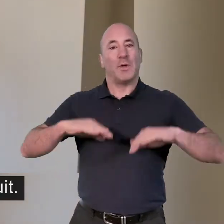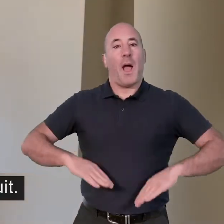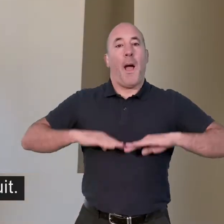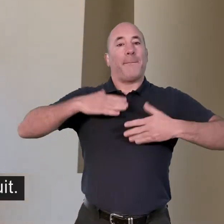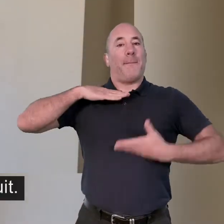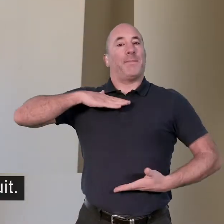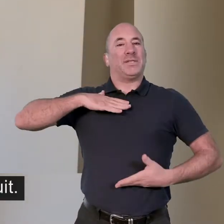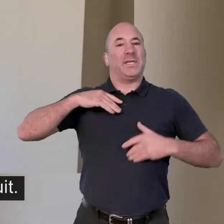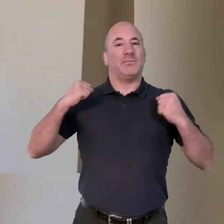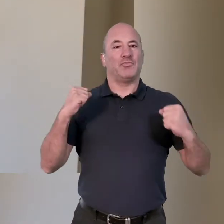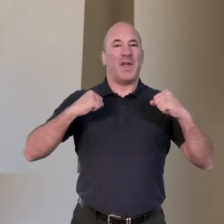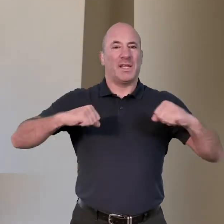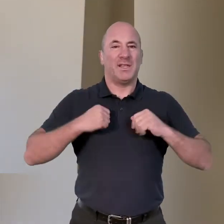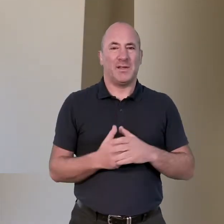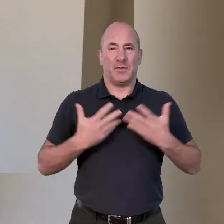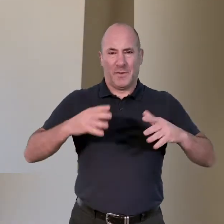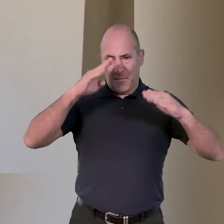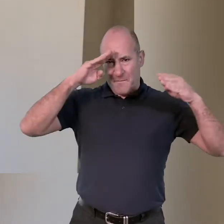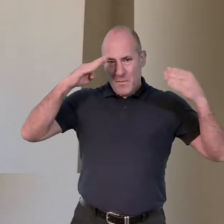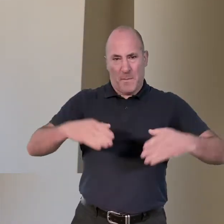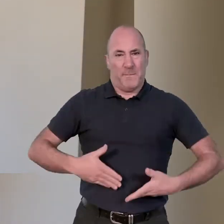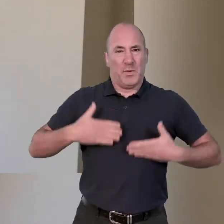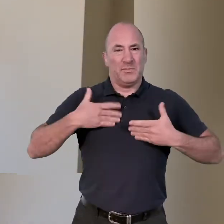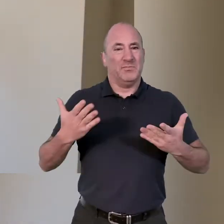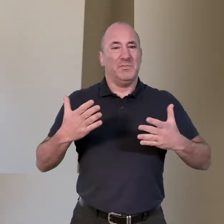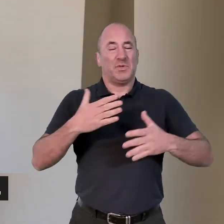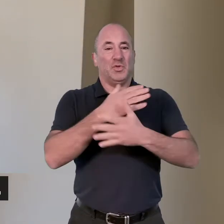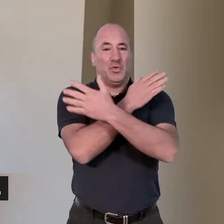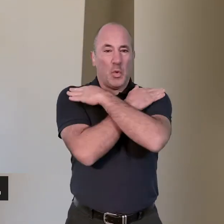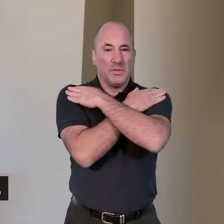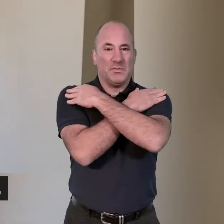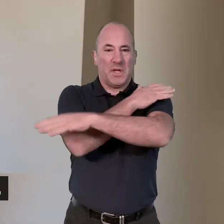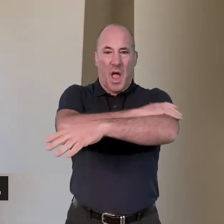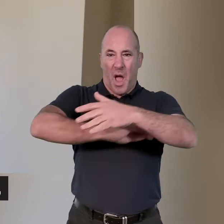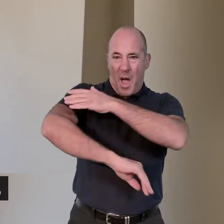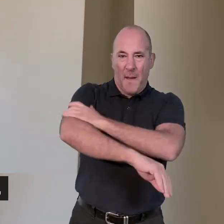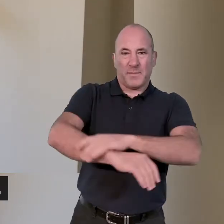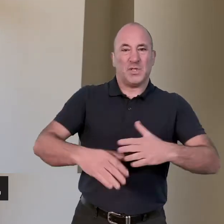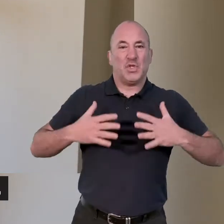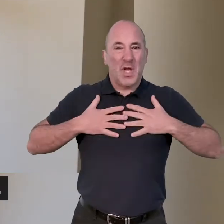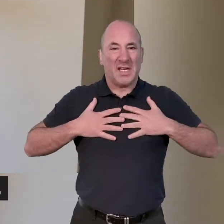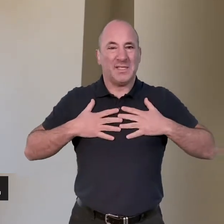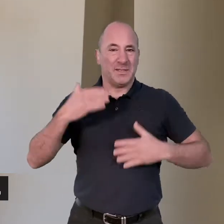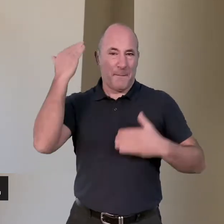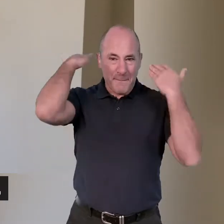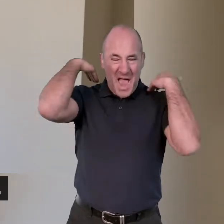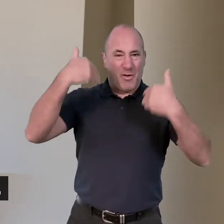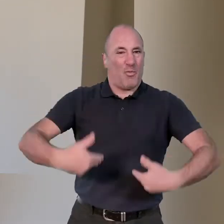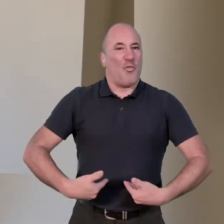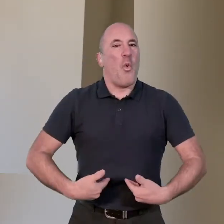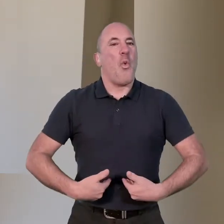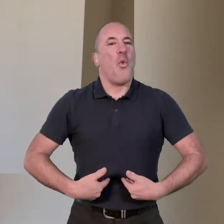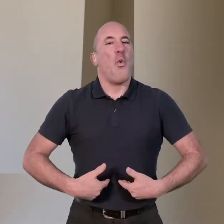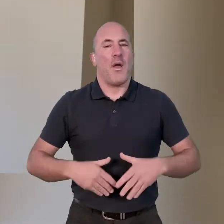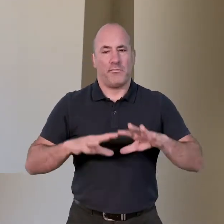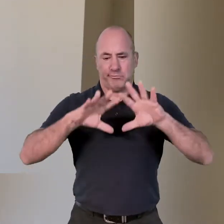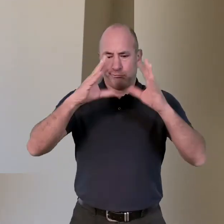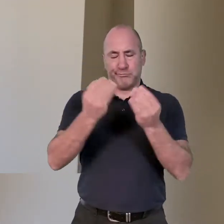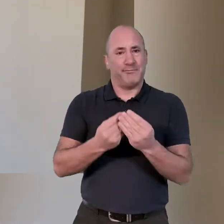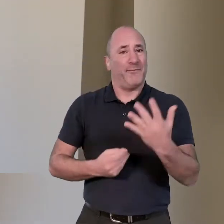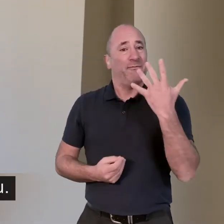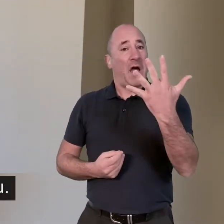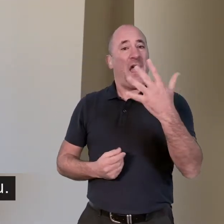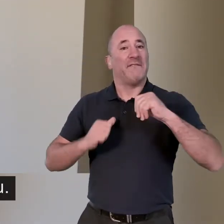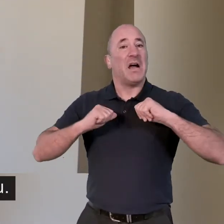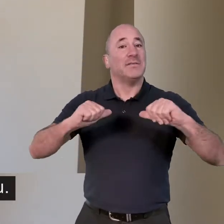Welcome to this upper body circuit. Today we're going to be working on your upper body, which includes your shoulders, your arms, your chest, your back and your